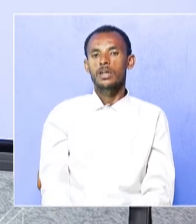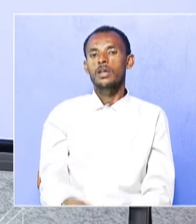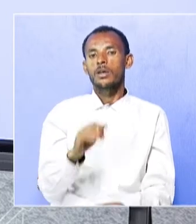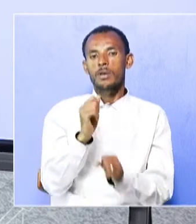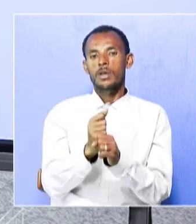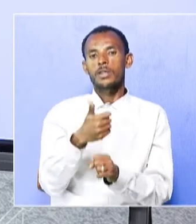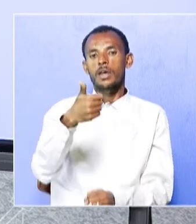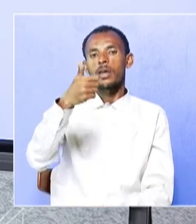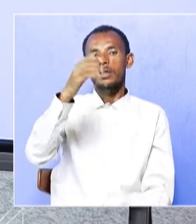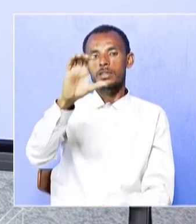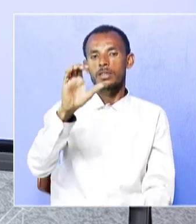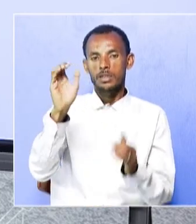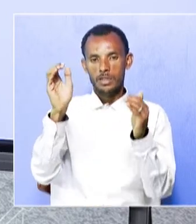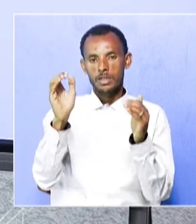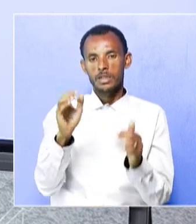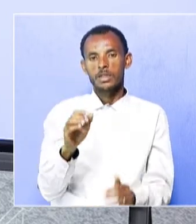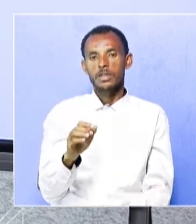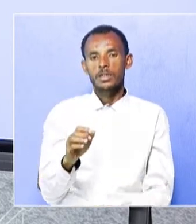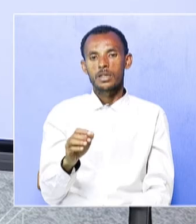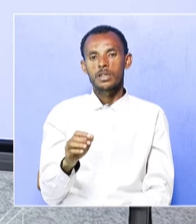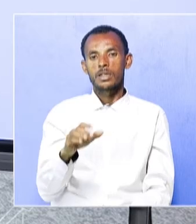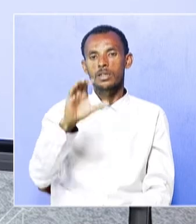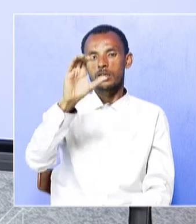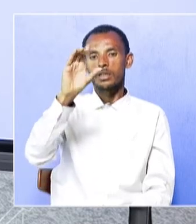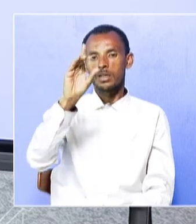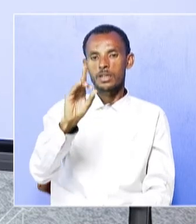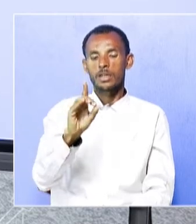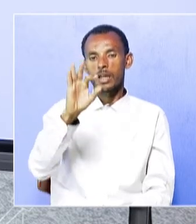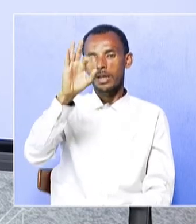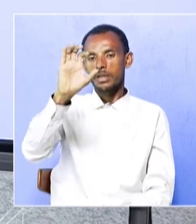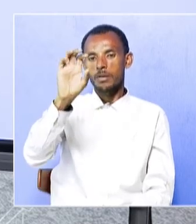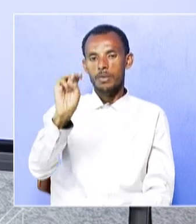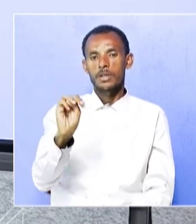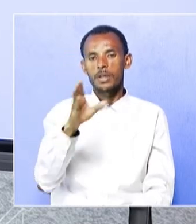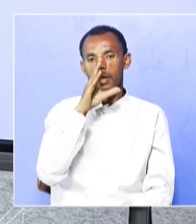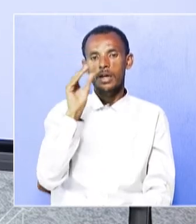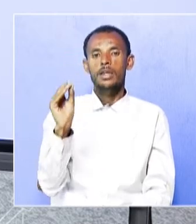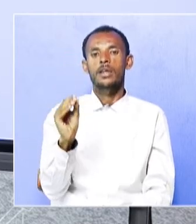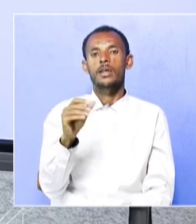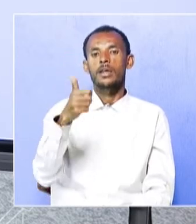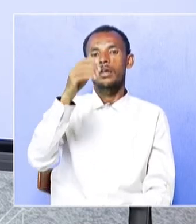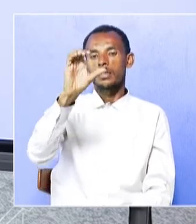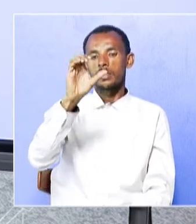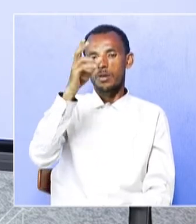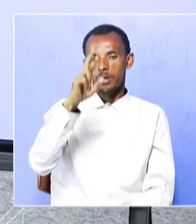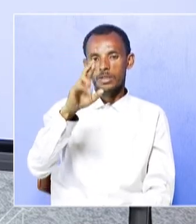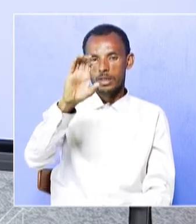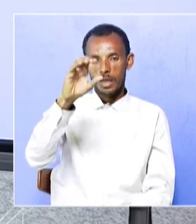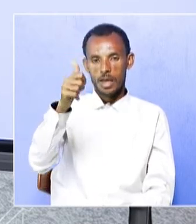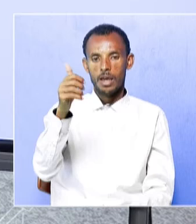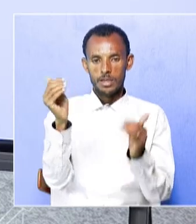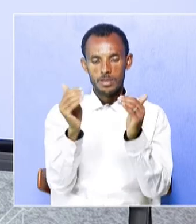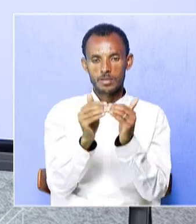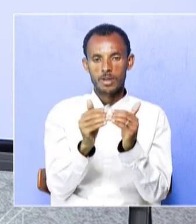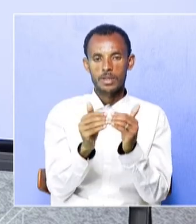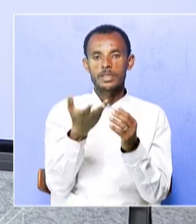it AC. So CD is 9 centimeter and AC or CA is